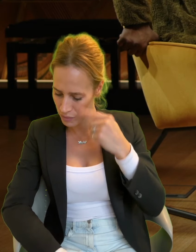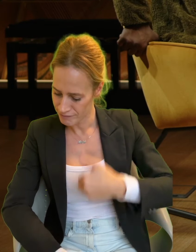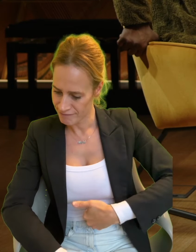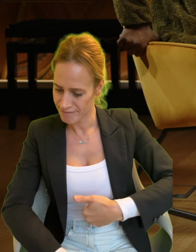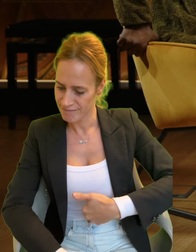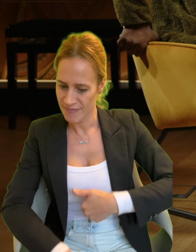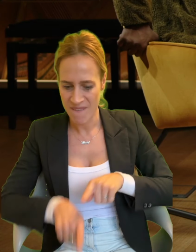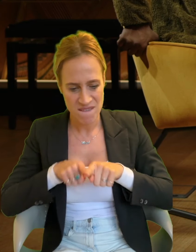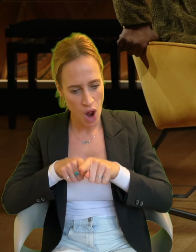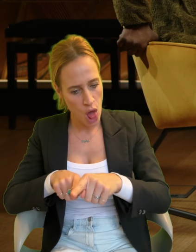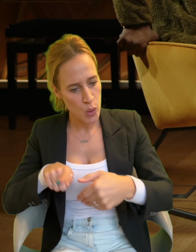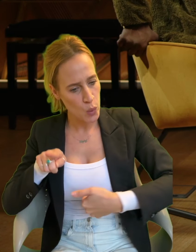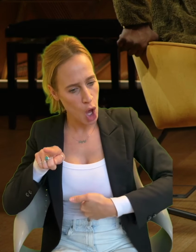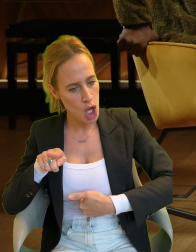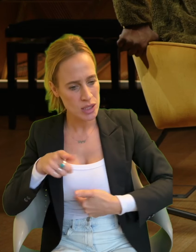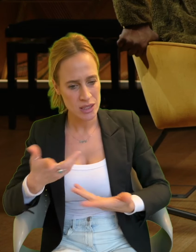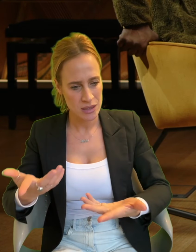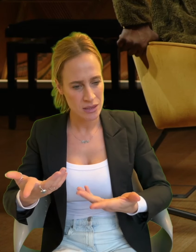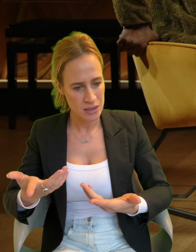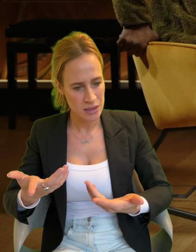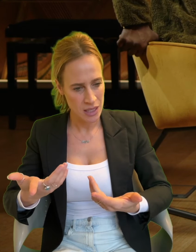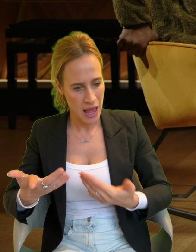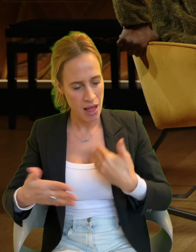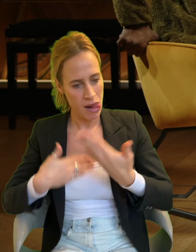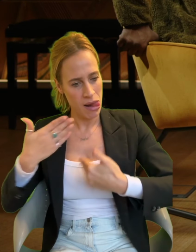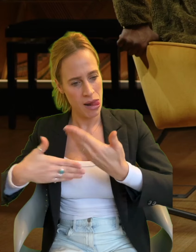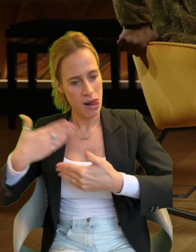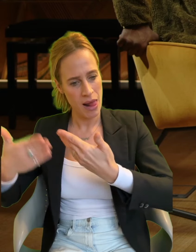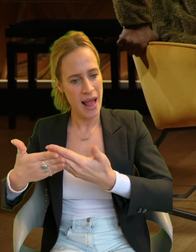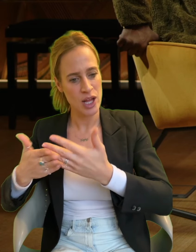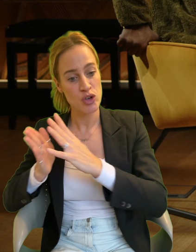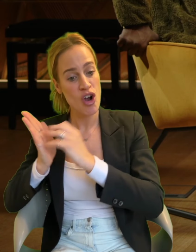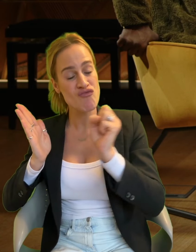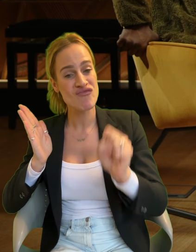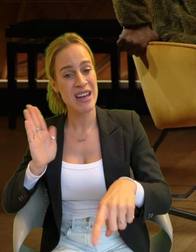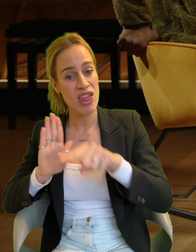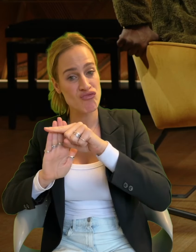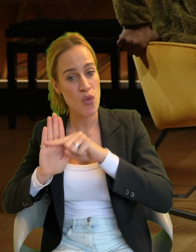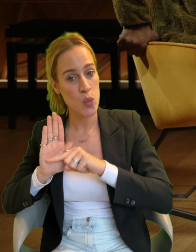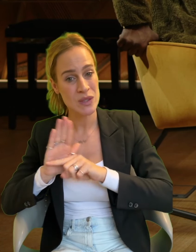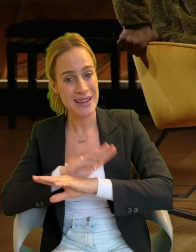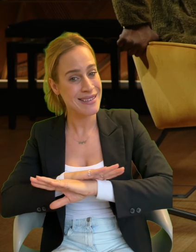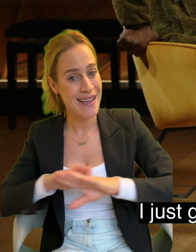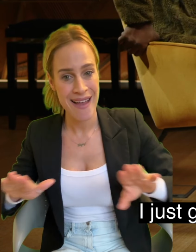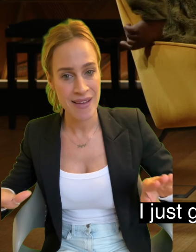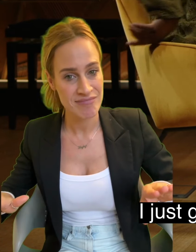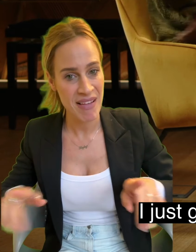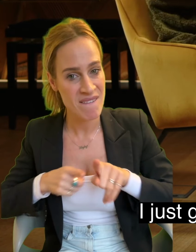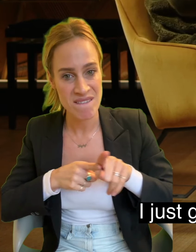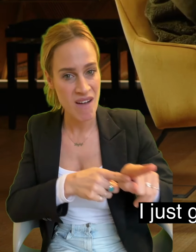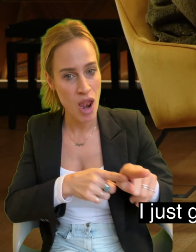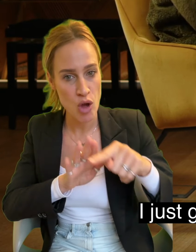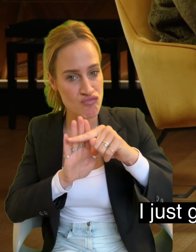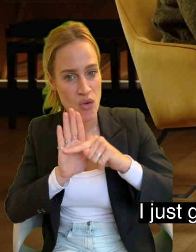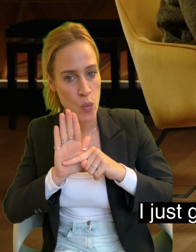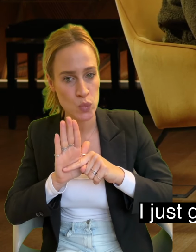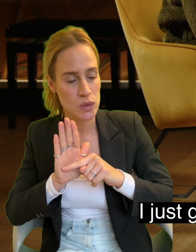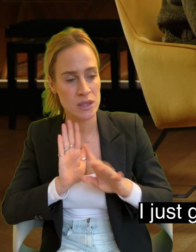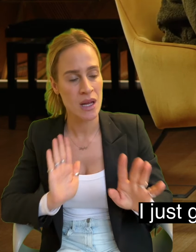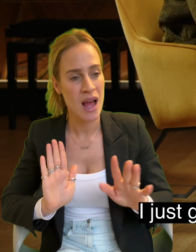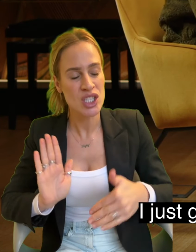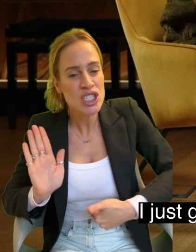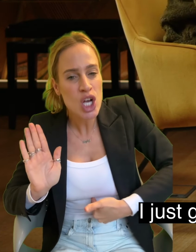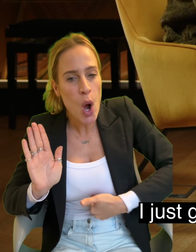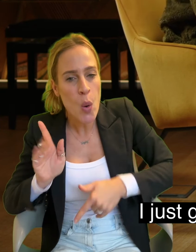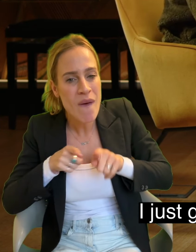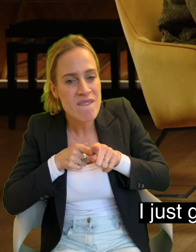gut. I'm a big believer of going with my gut. And you got rid of the rules. Yeah, I don't do rules. I go with my gut. I just go with my gut, Hayley. And